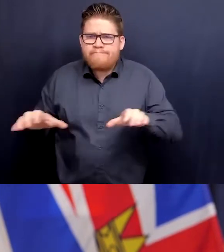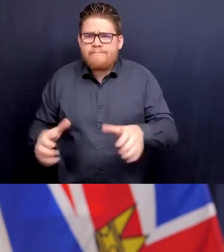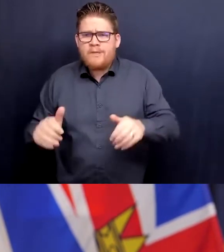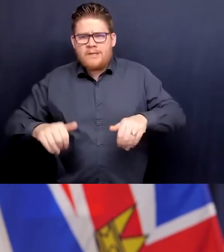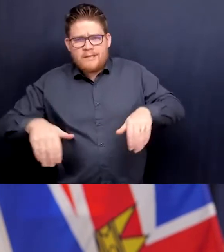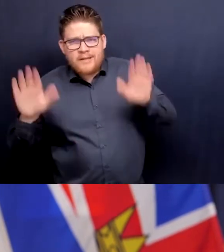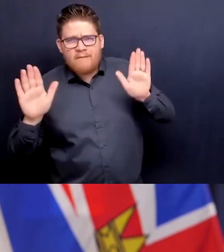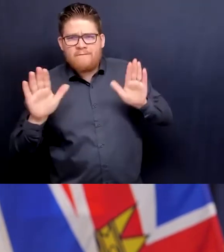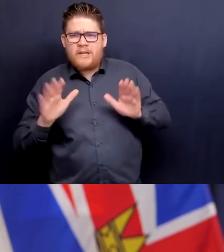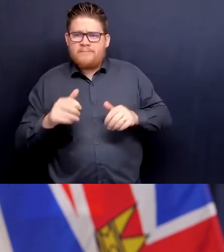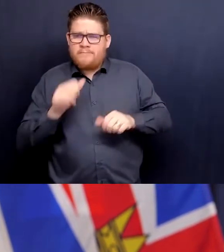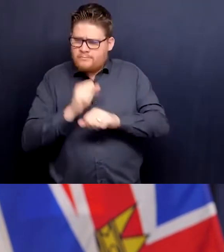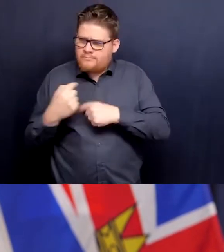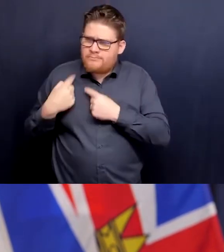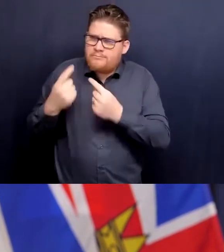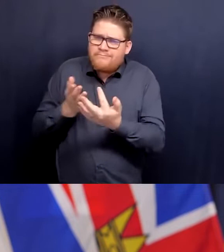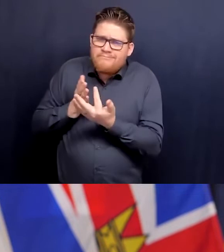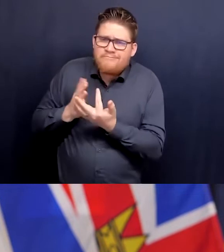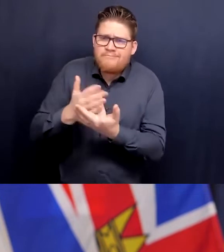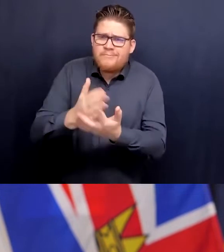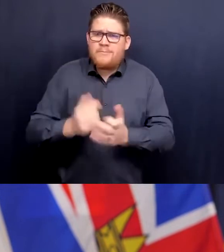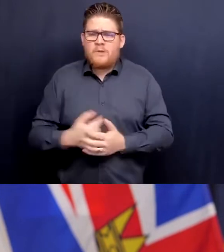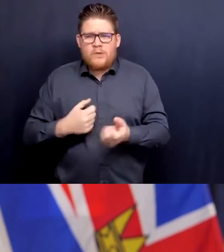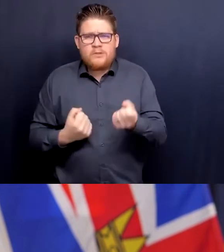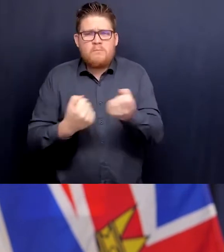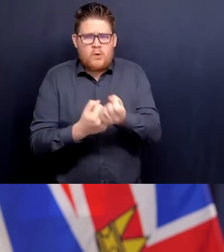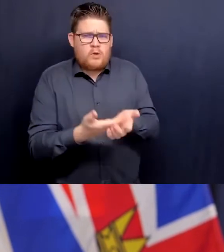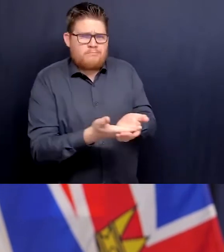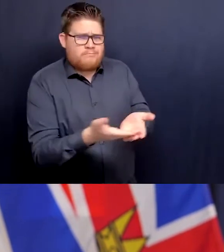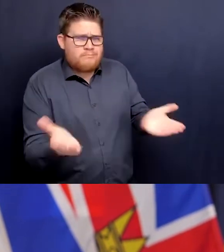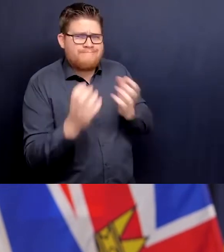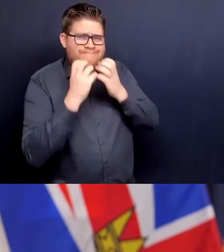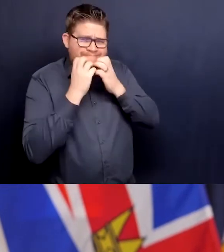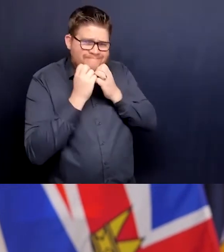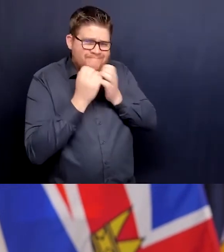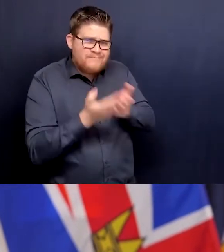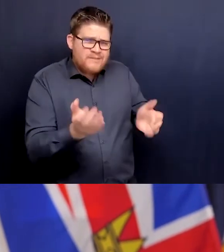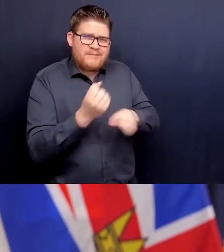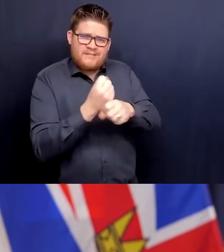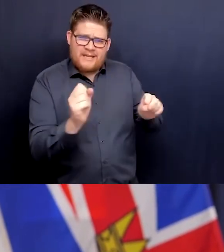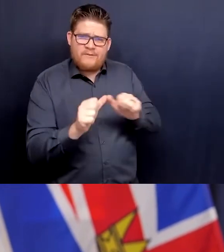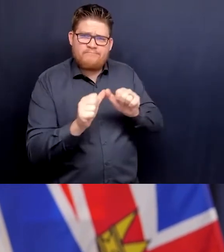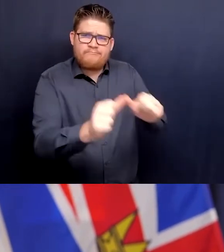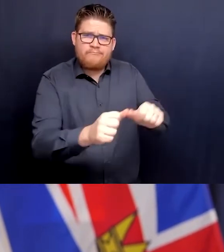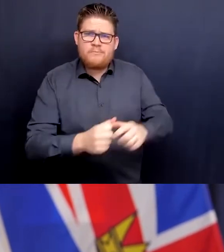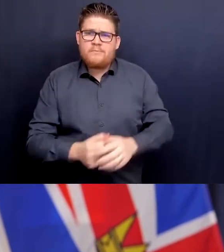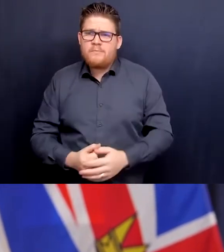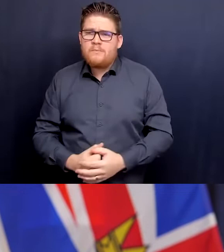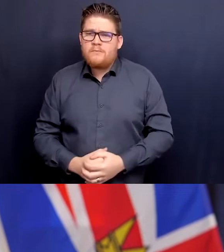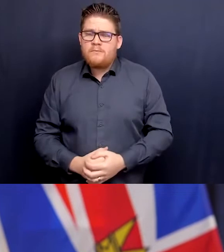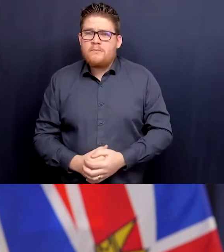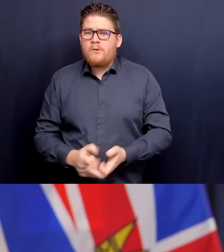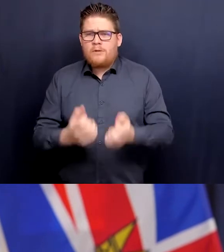their loved ones, and our most vulnerable citizens safe. And special appreciation as Minister of Health to